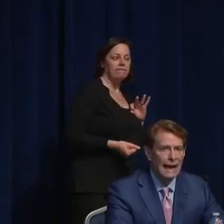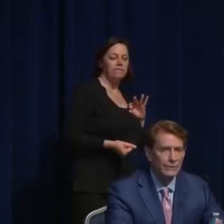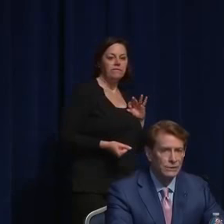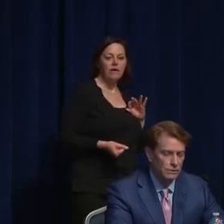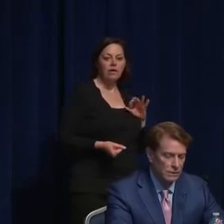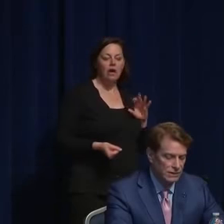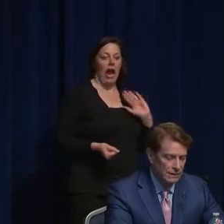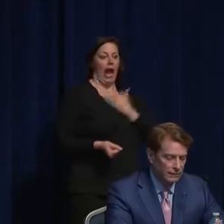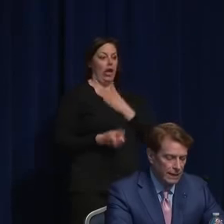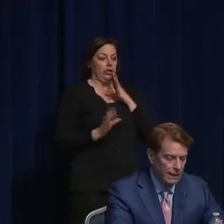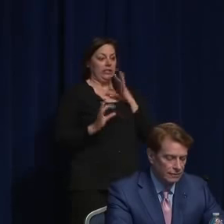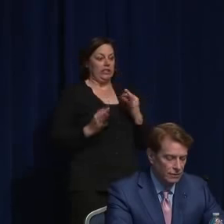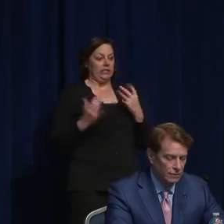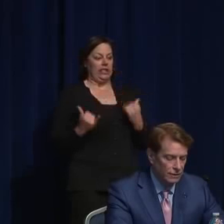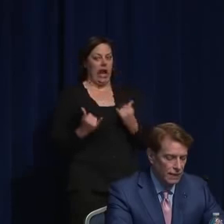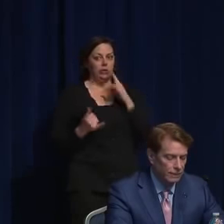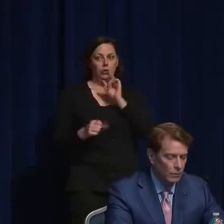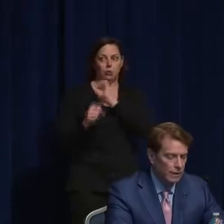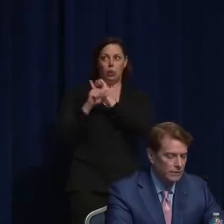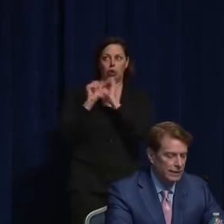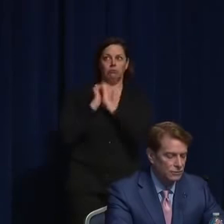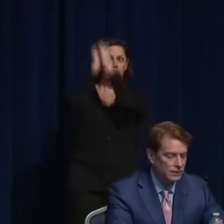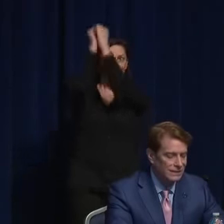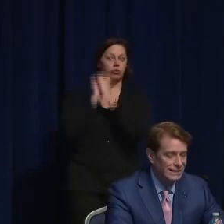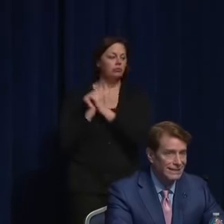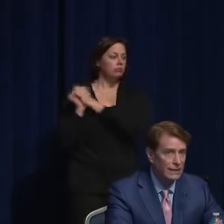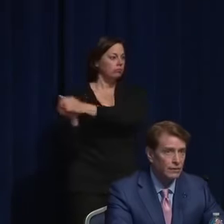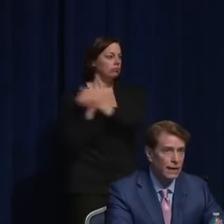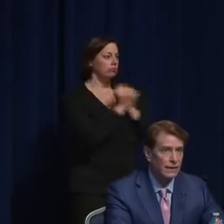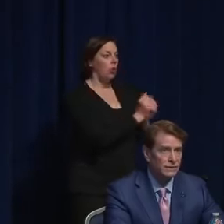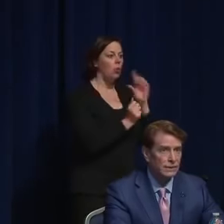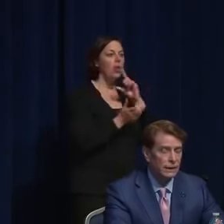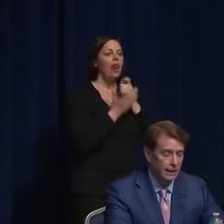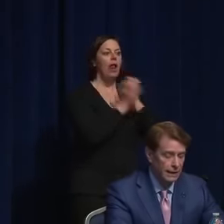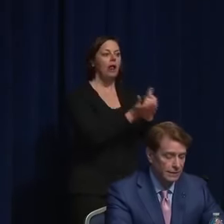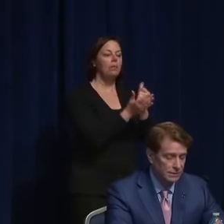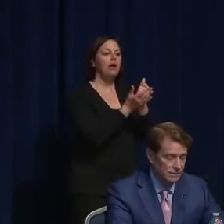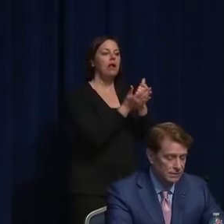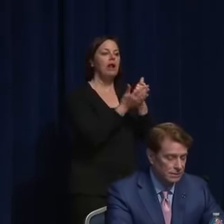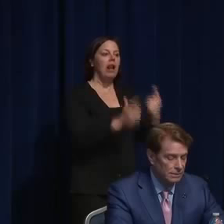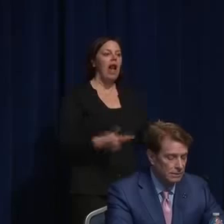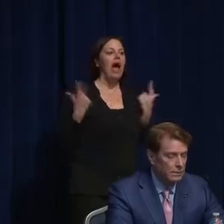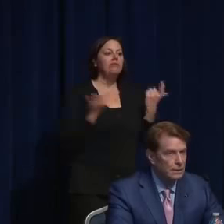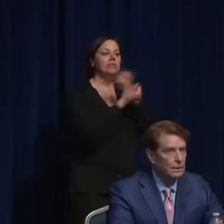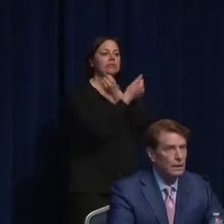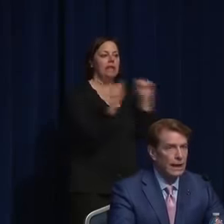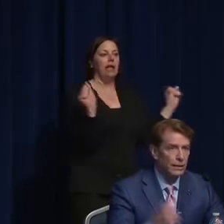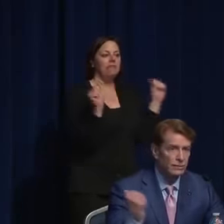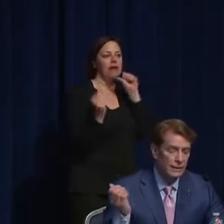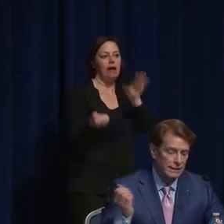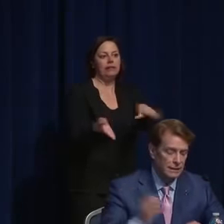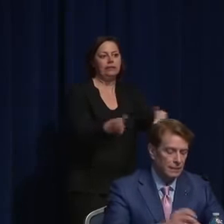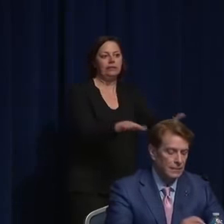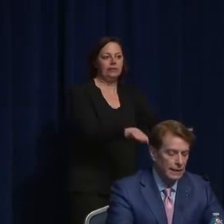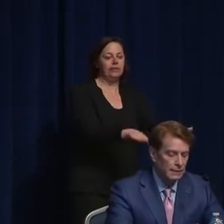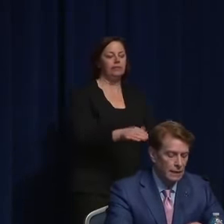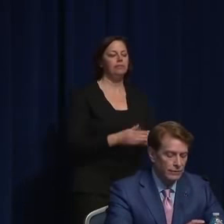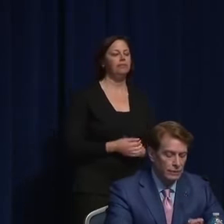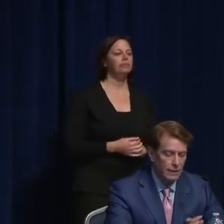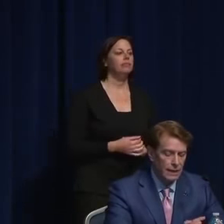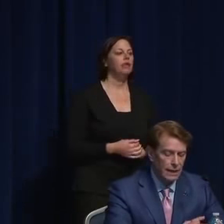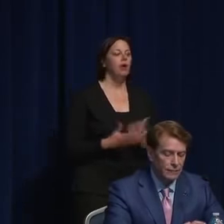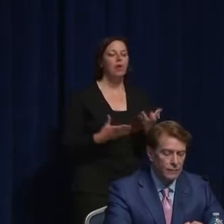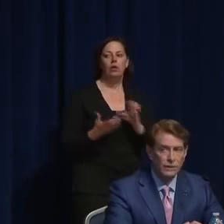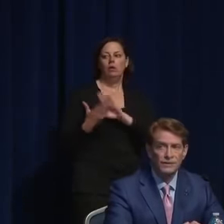will absolutely save lives over the coming weeks as we see a steady rise in cases. I'd also like to commend the